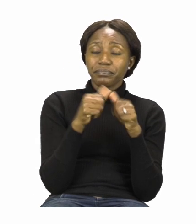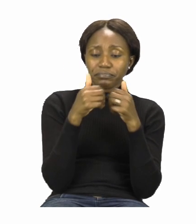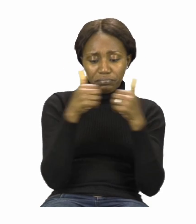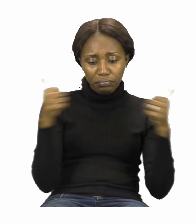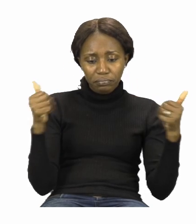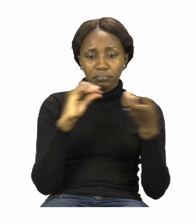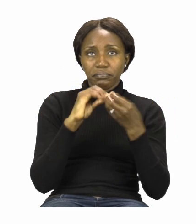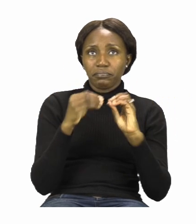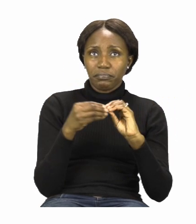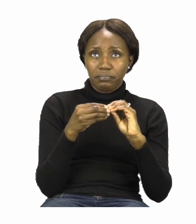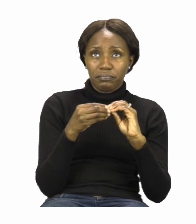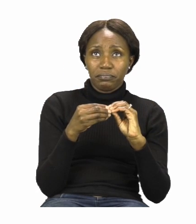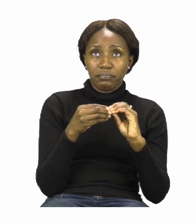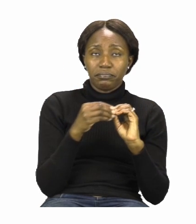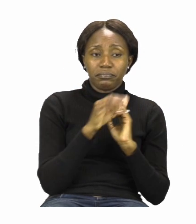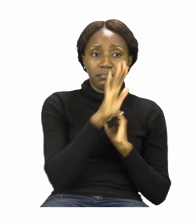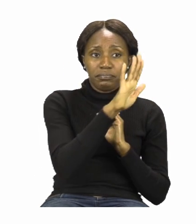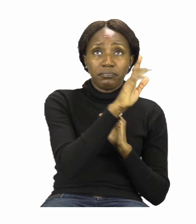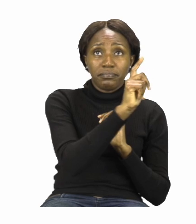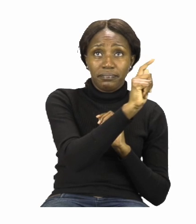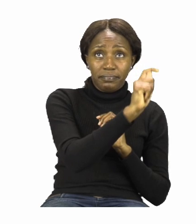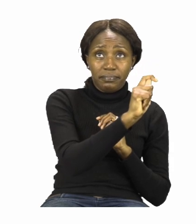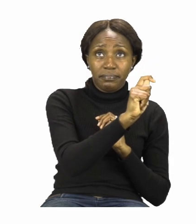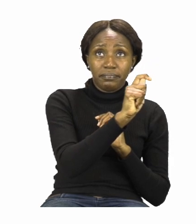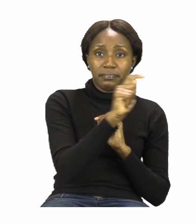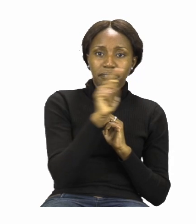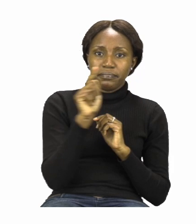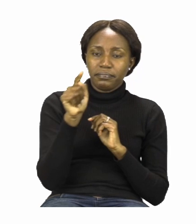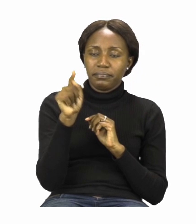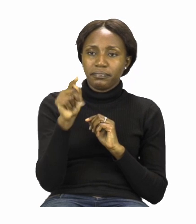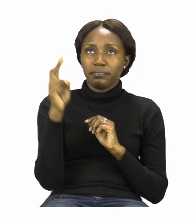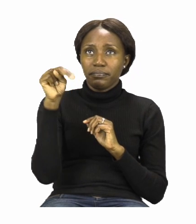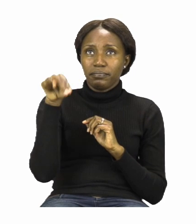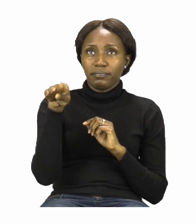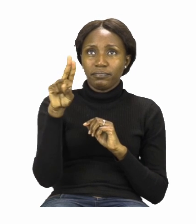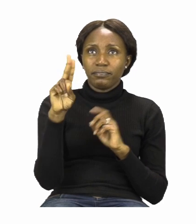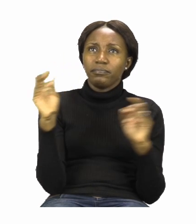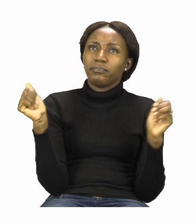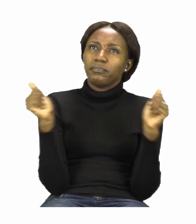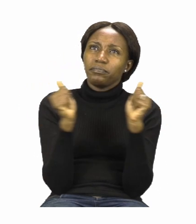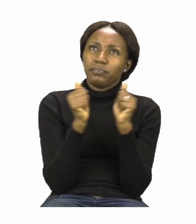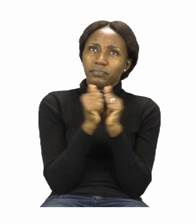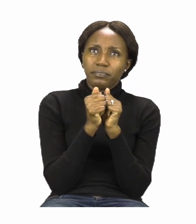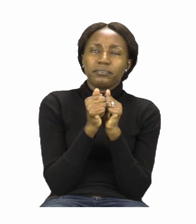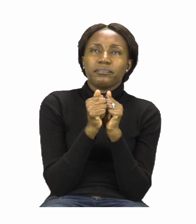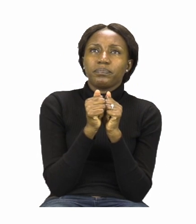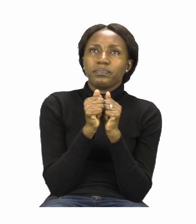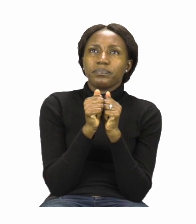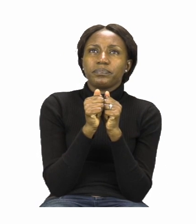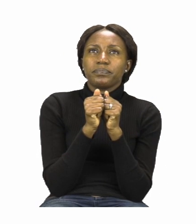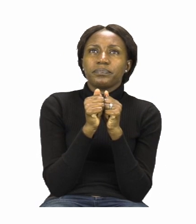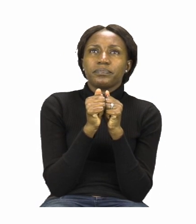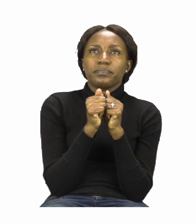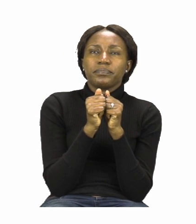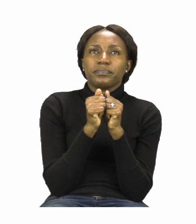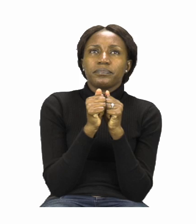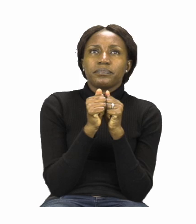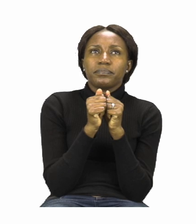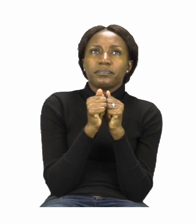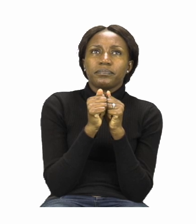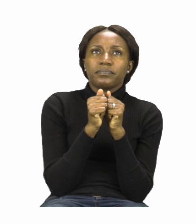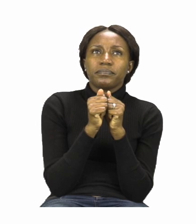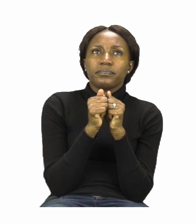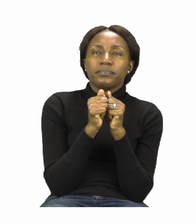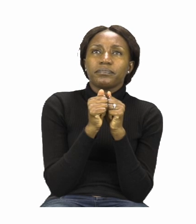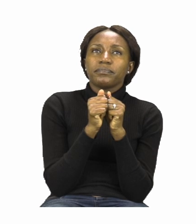number, and then after that, we are putting it together in a different way. So, they have given